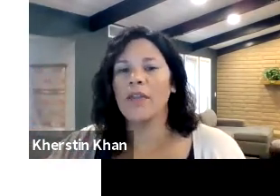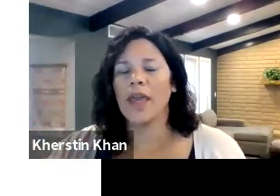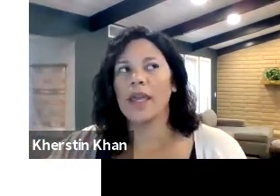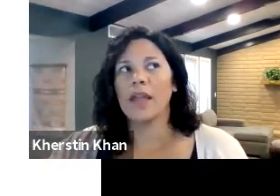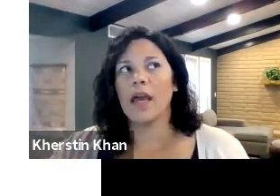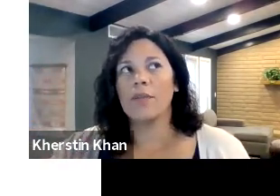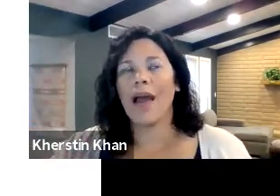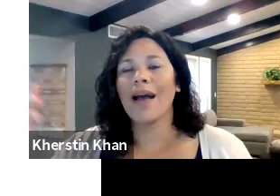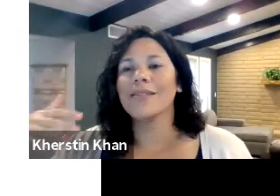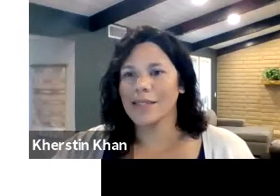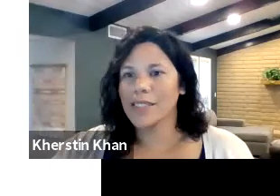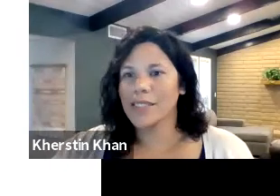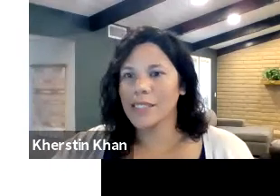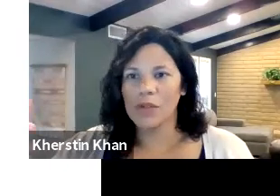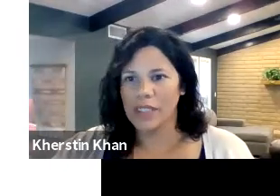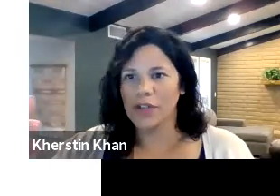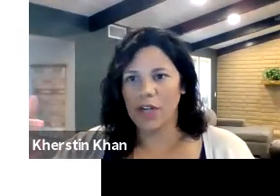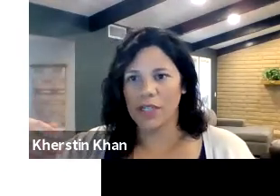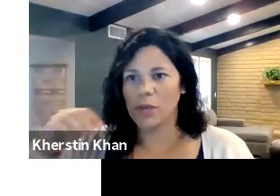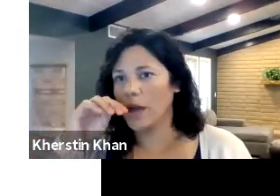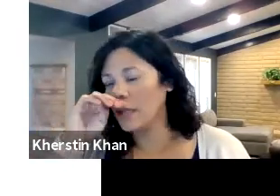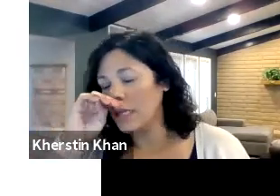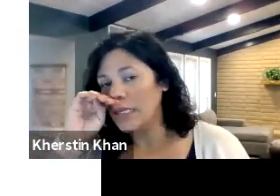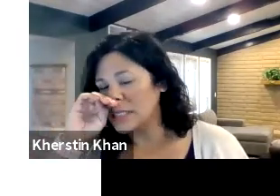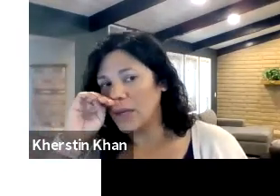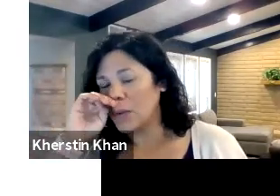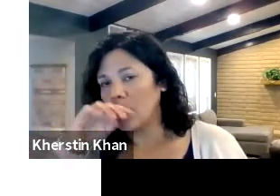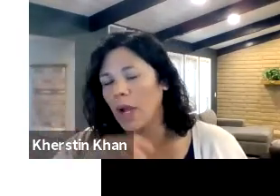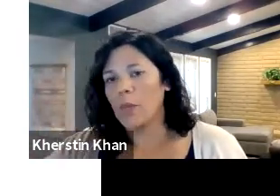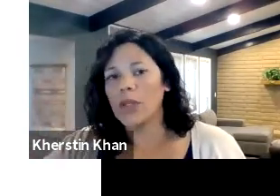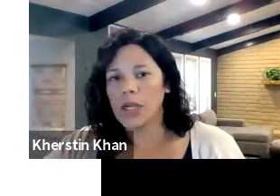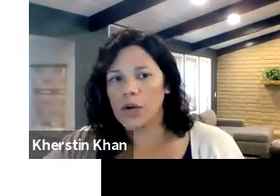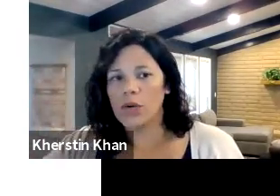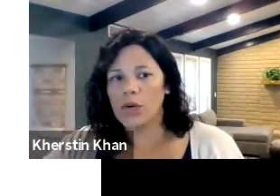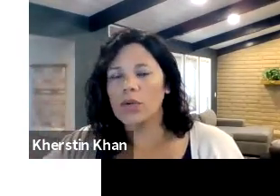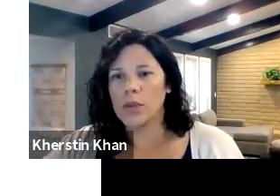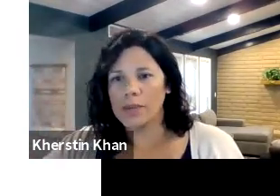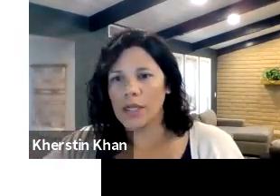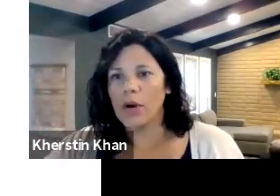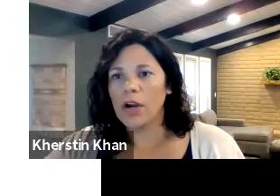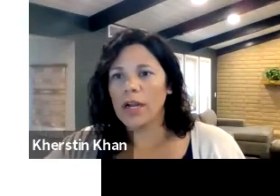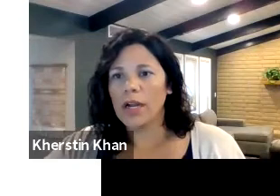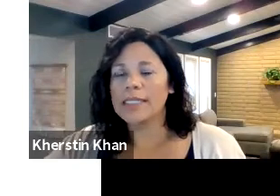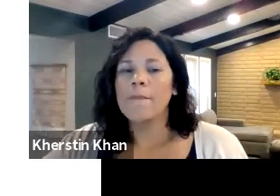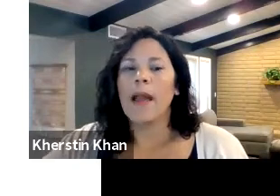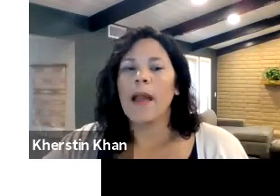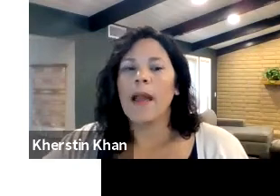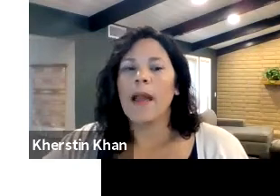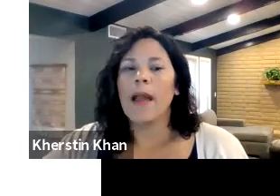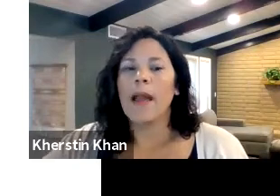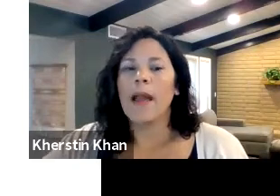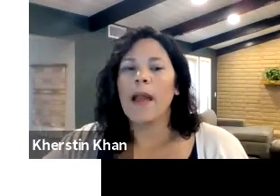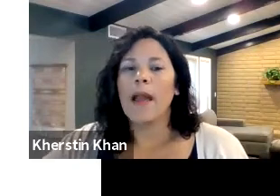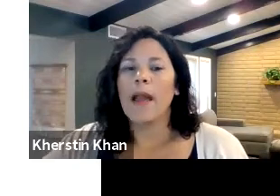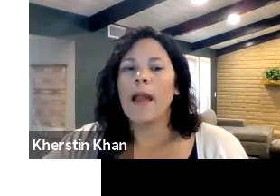that ask us to move in a different direction as well. So we look at our goals, we update our progress.